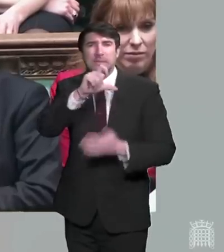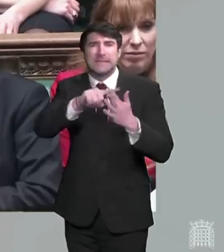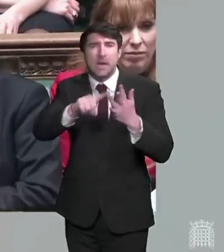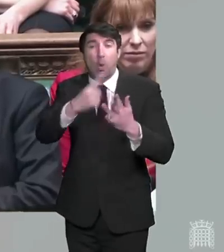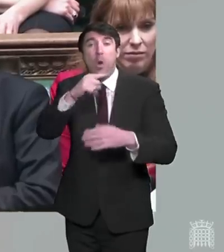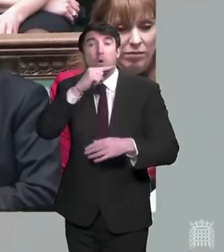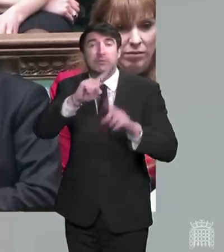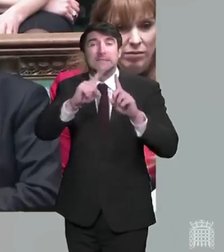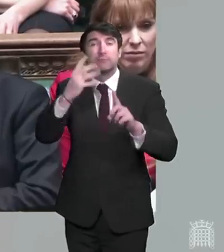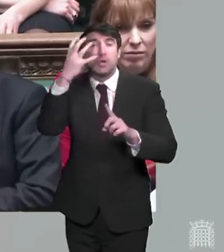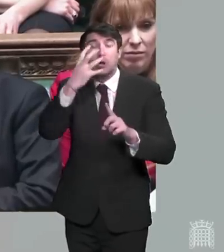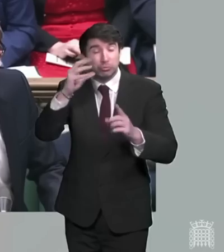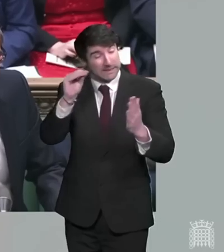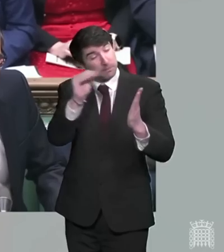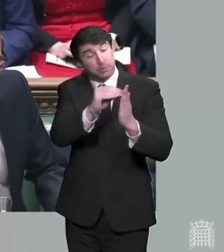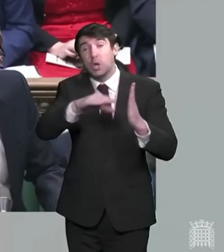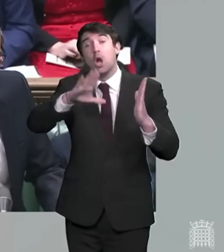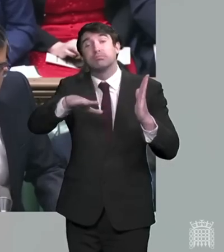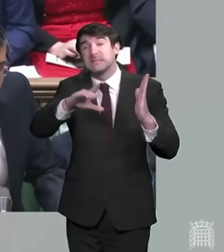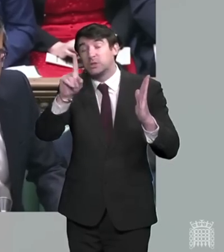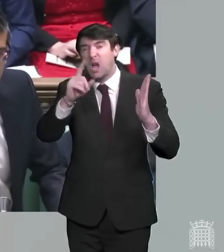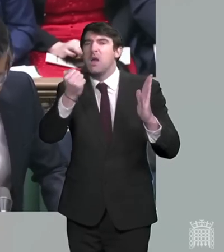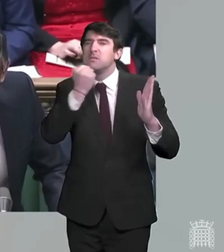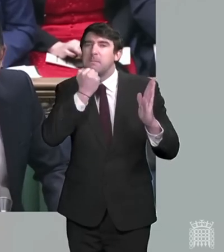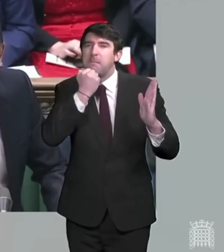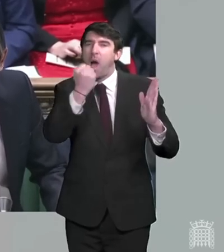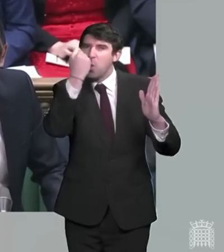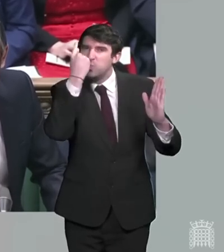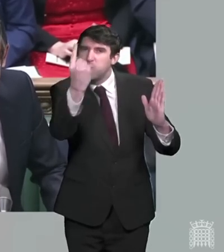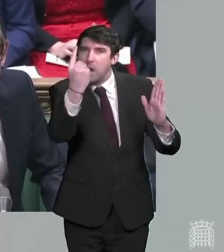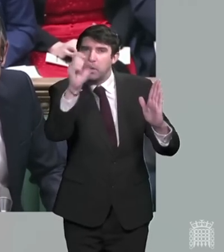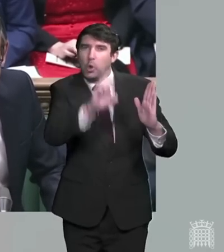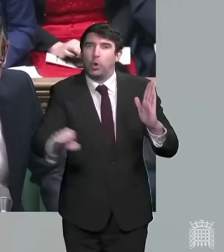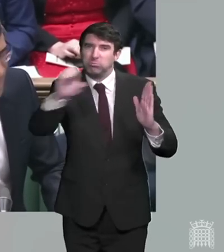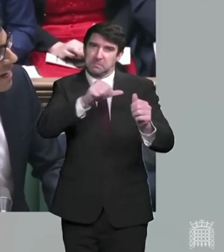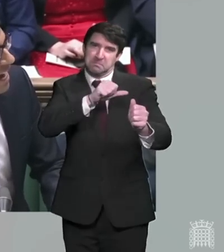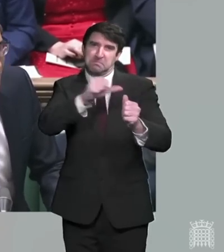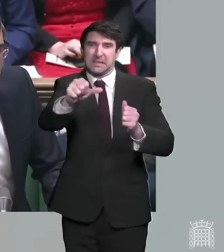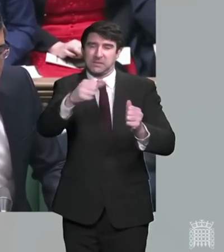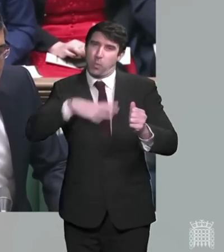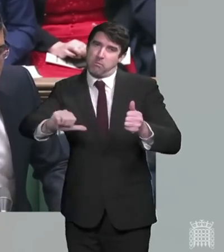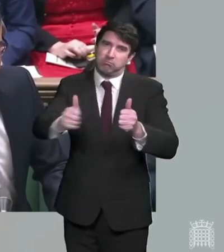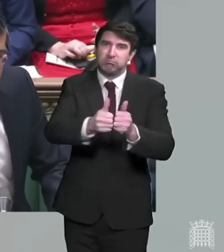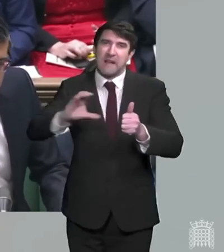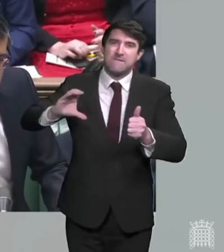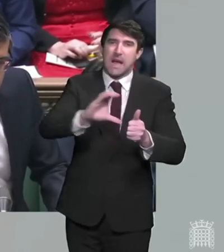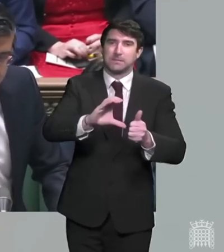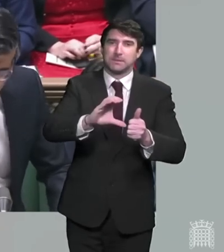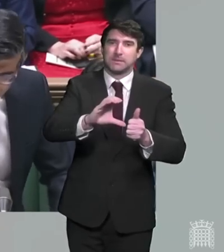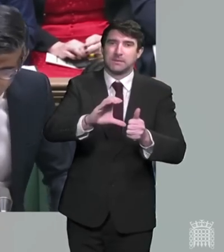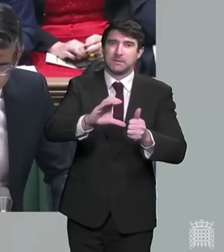countries that ranked the United Kingdom as their #1 European investment destination. Now, if if